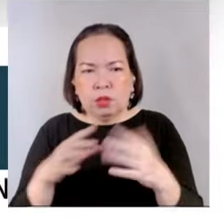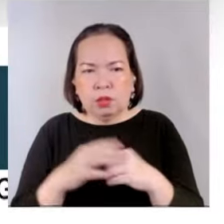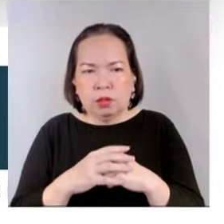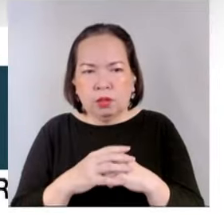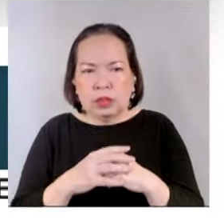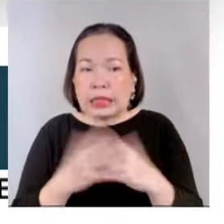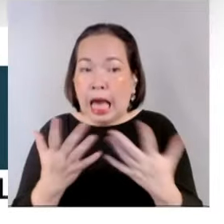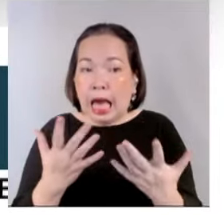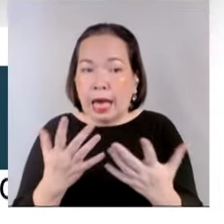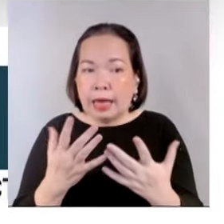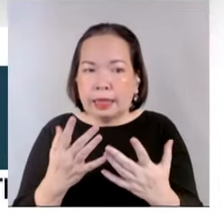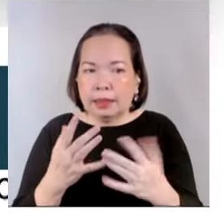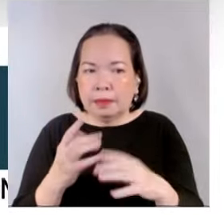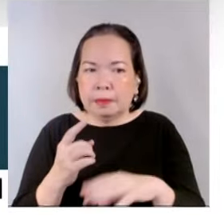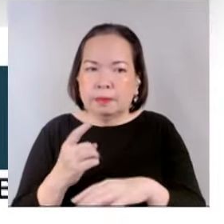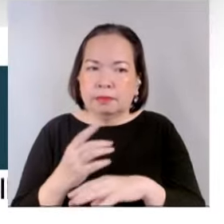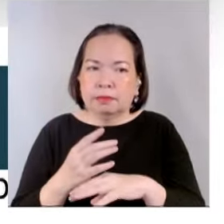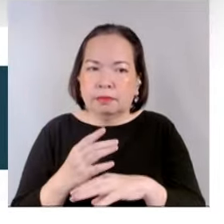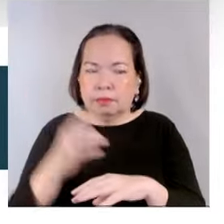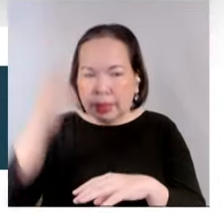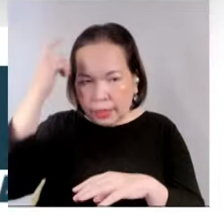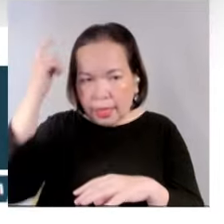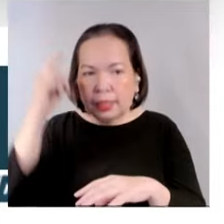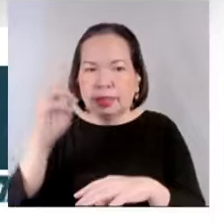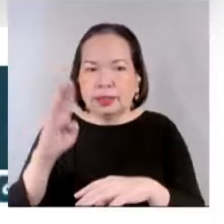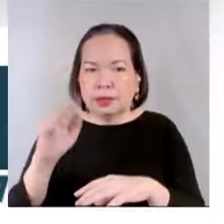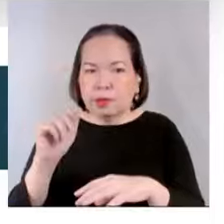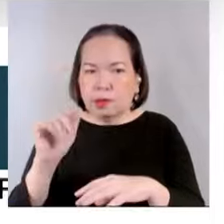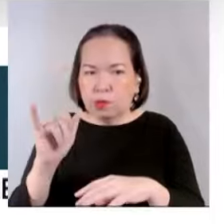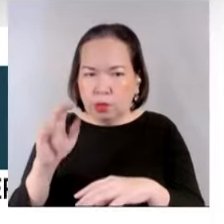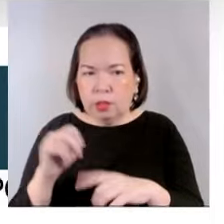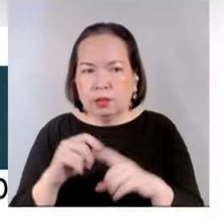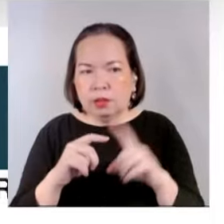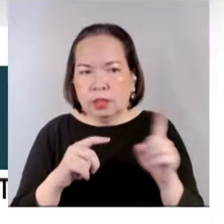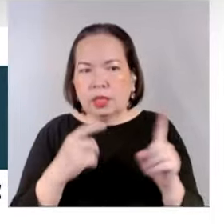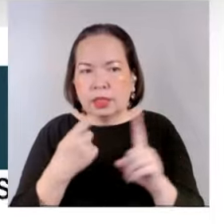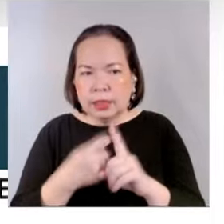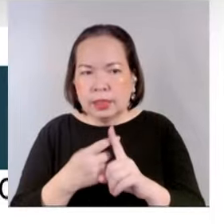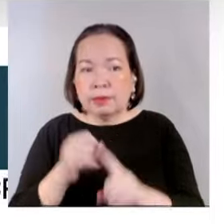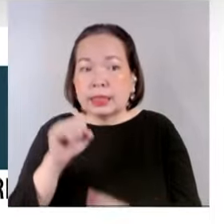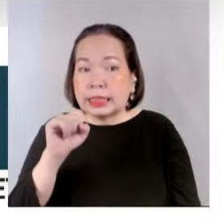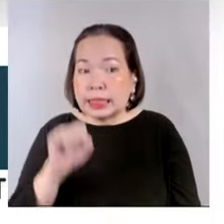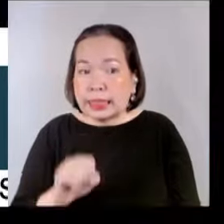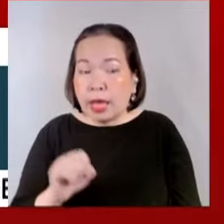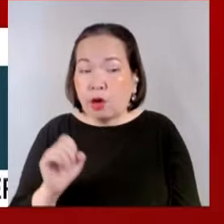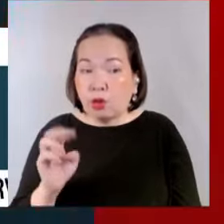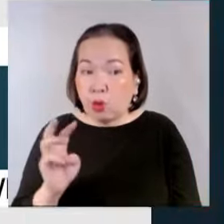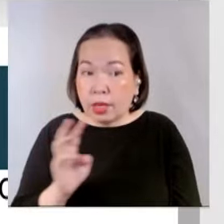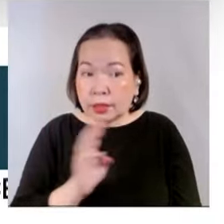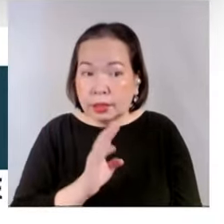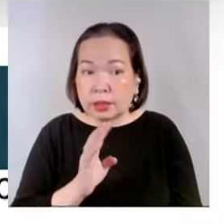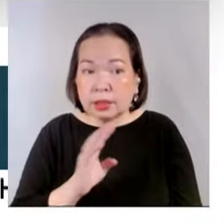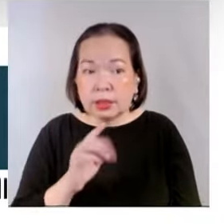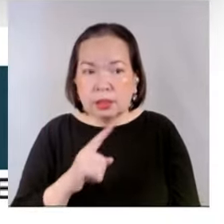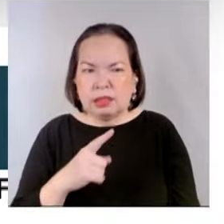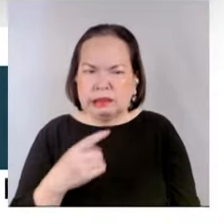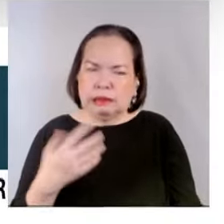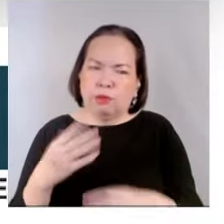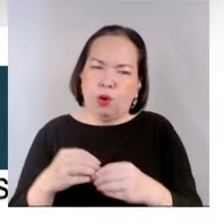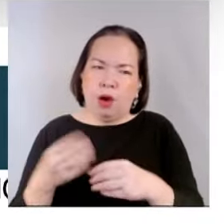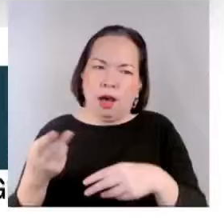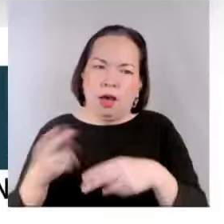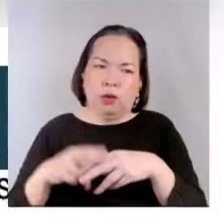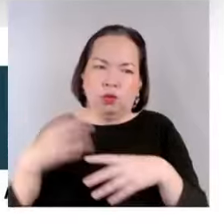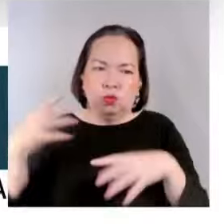Batanes and Babuyan Islands. And also, the southwest monsoon will be enhanced by Carina and will bring moderate to intense